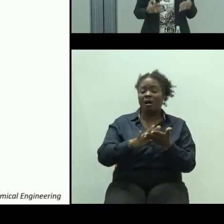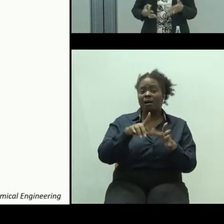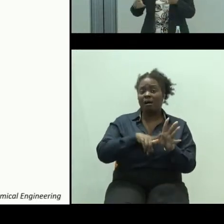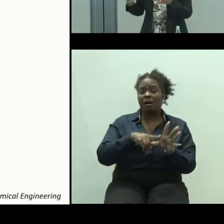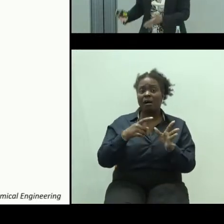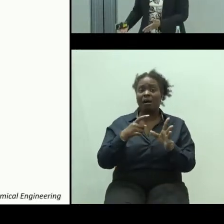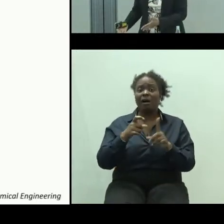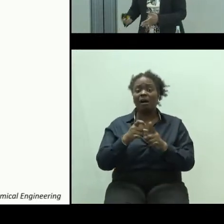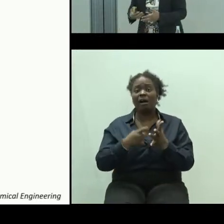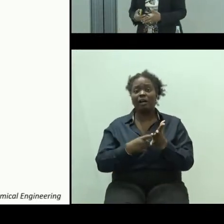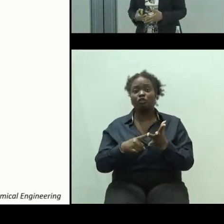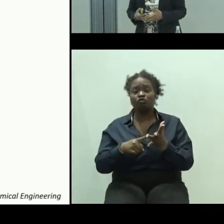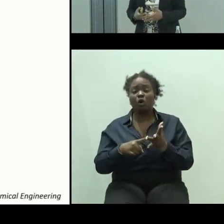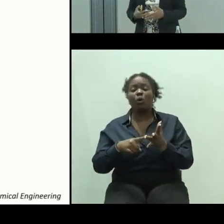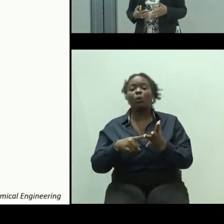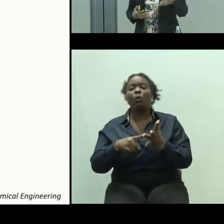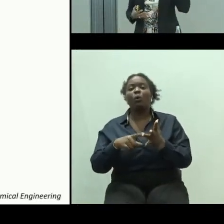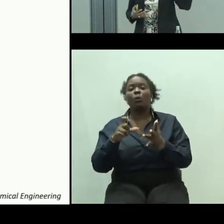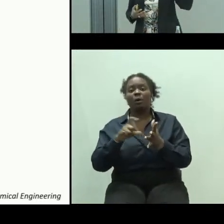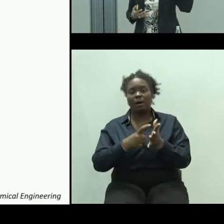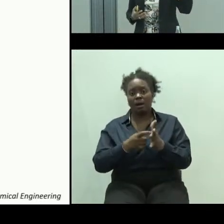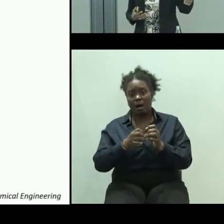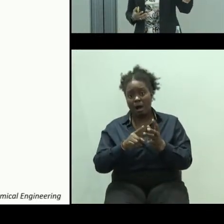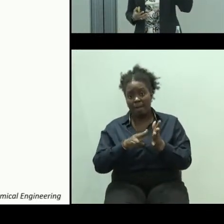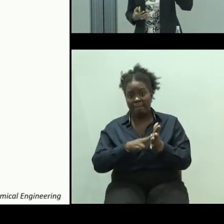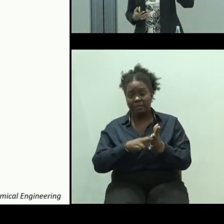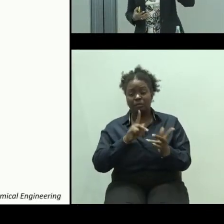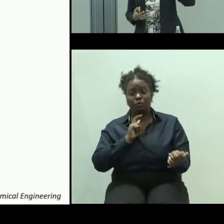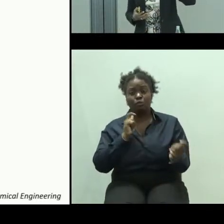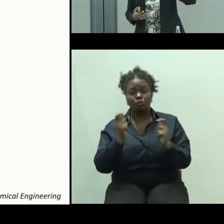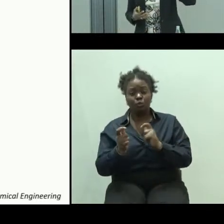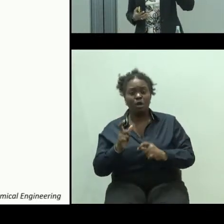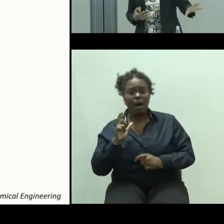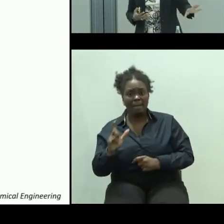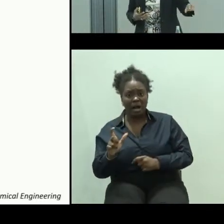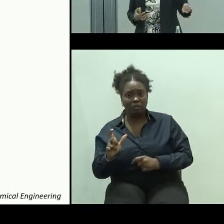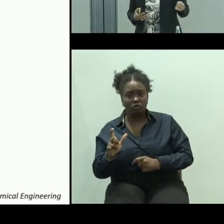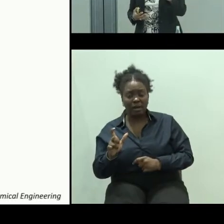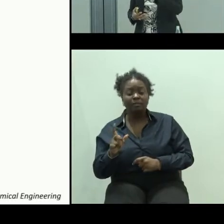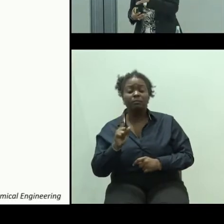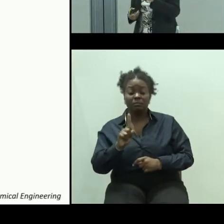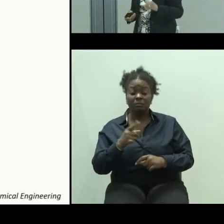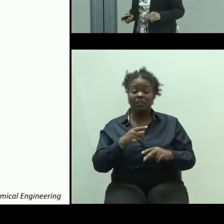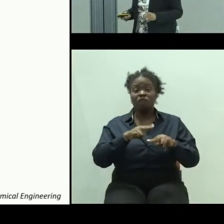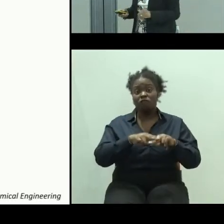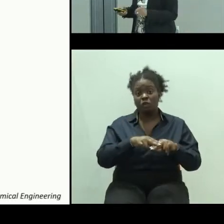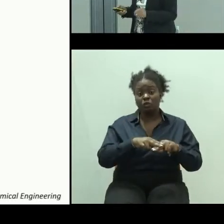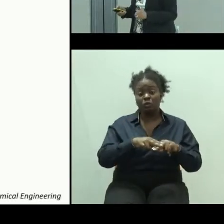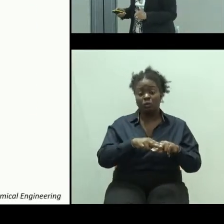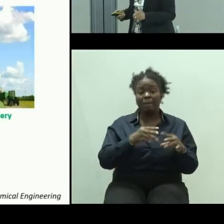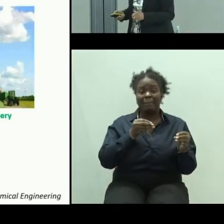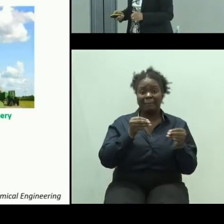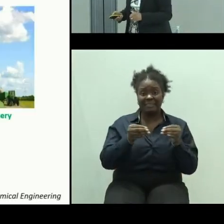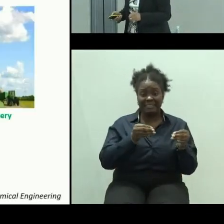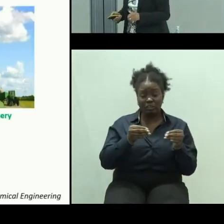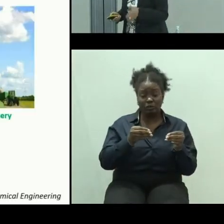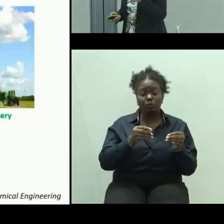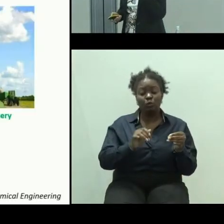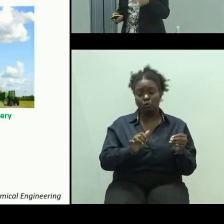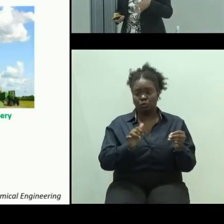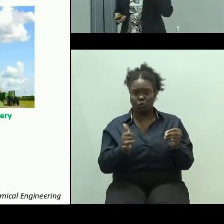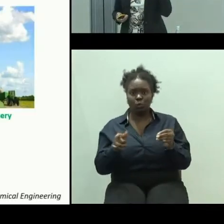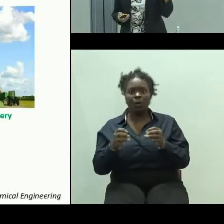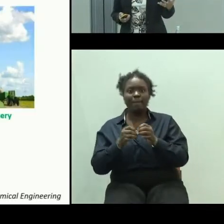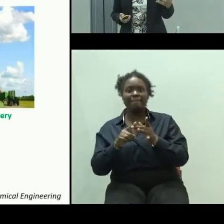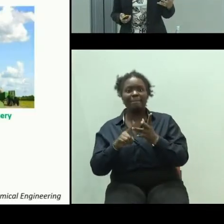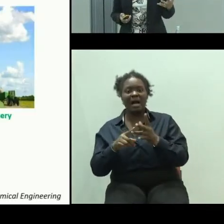to carbohydrates, or in other words, from being based on fossil materials to being based on renewable biomass. What that